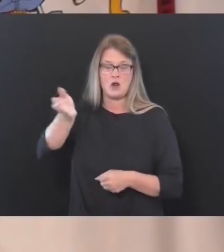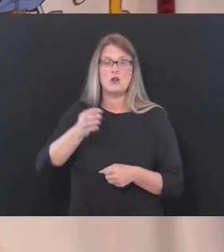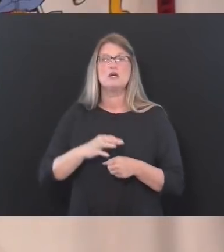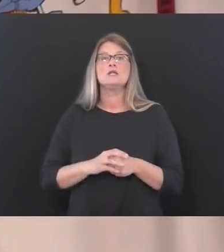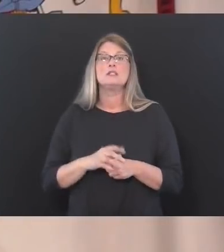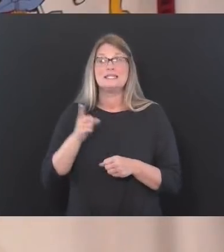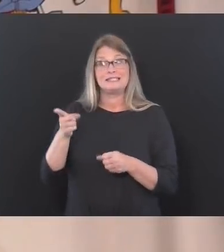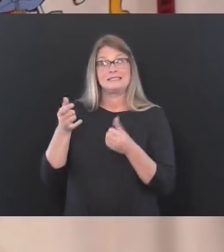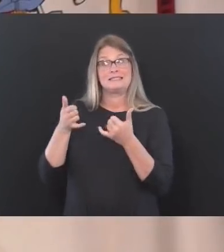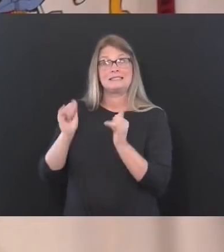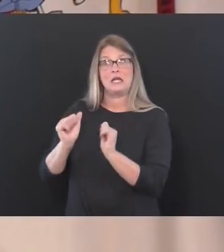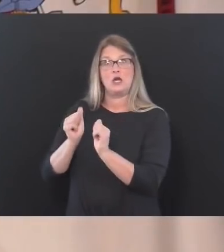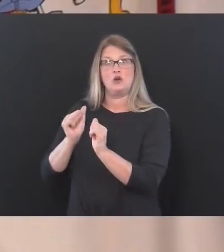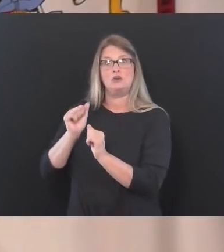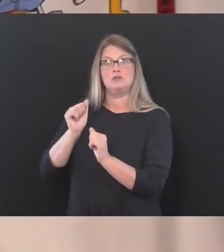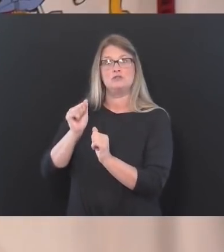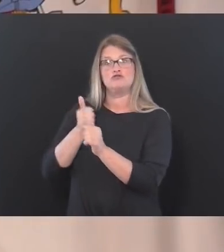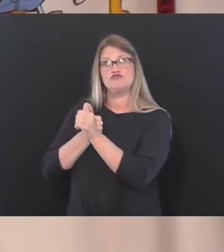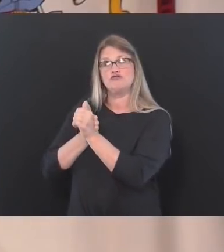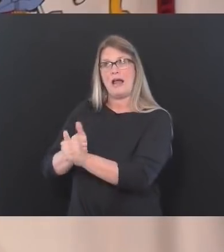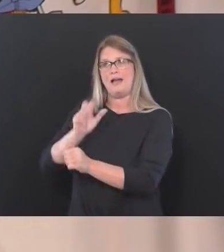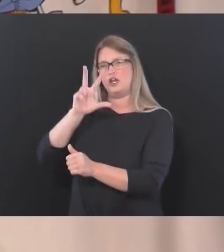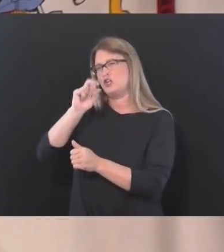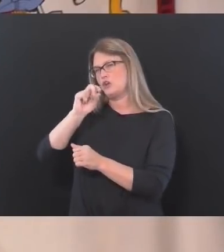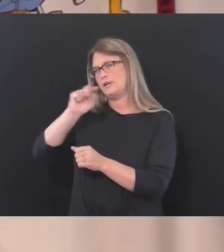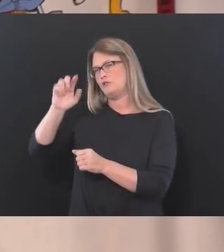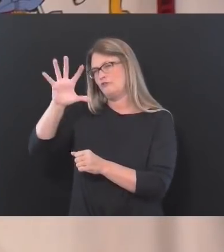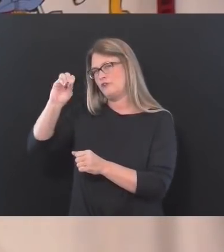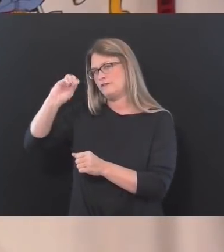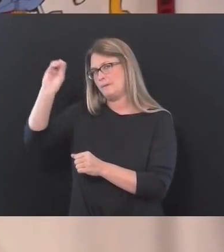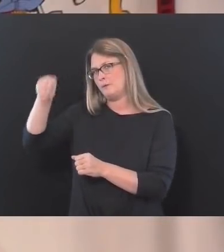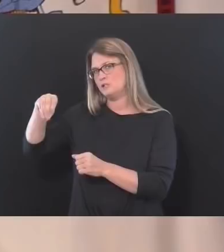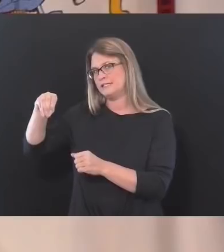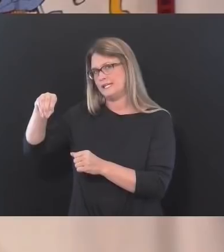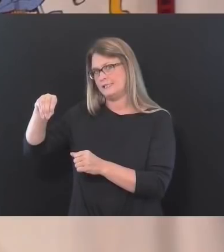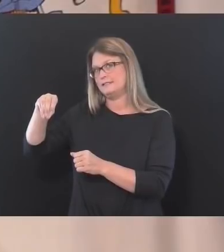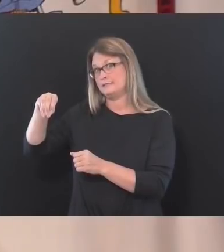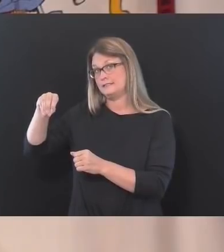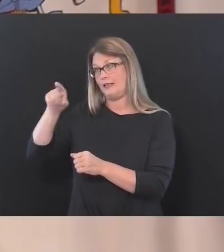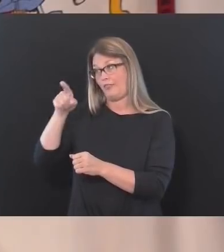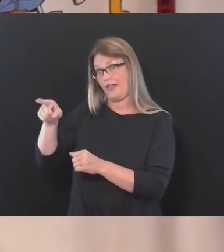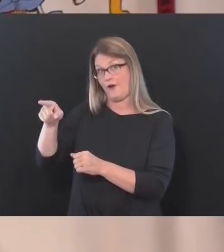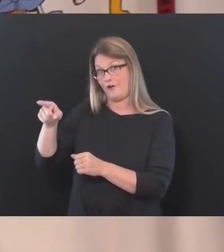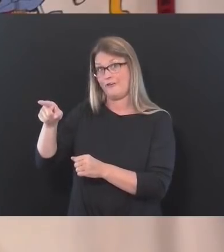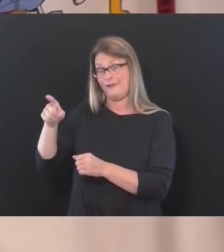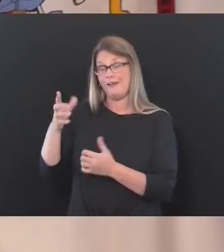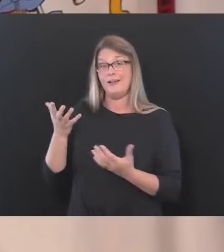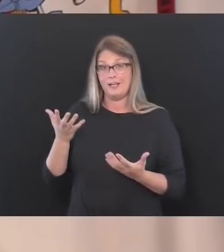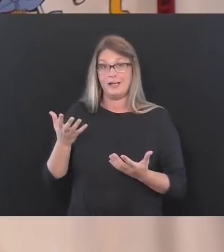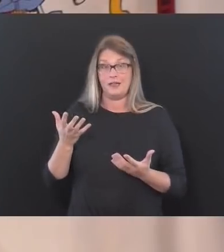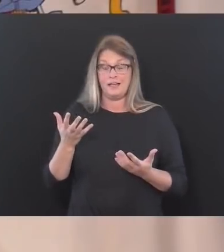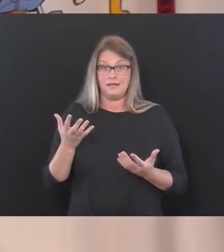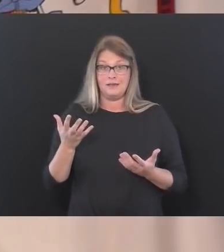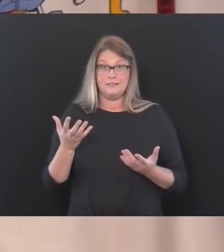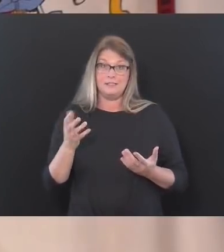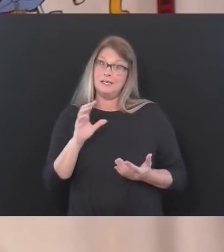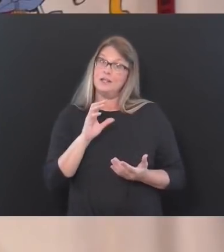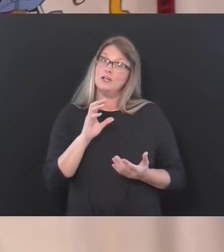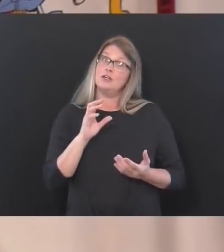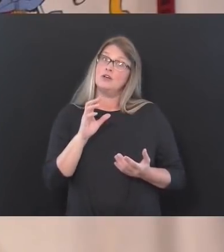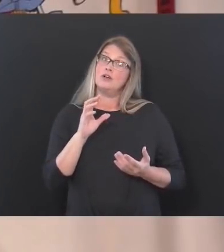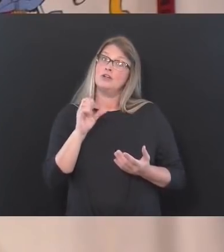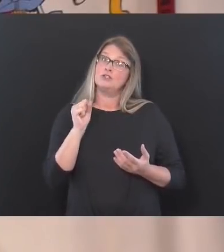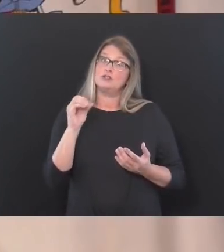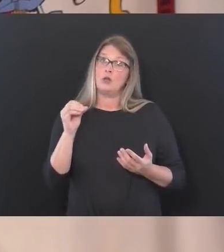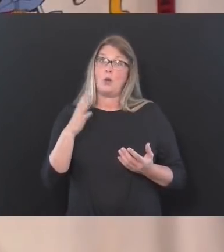they're still tracking at 30 to 50% of tests taken to positives. And so the net